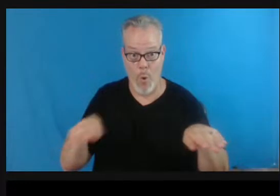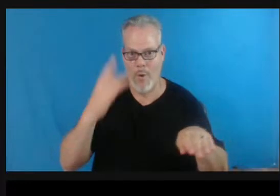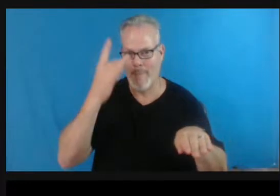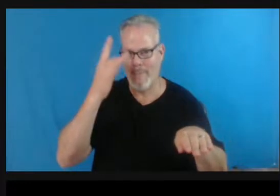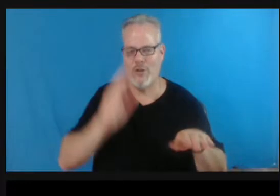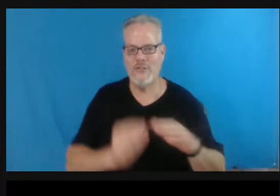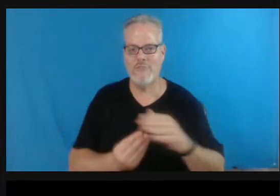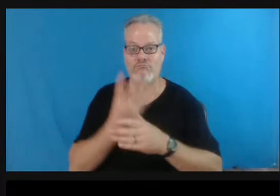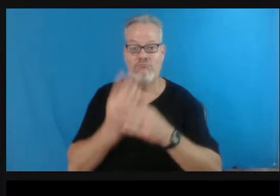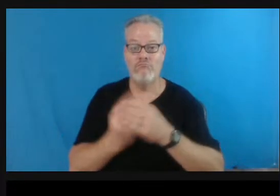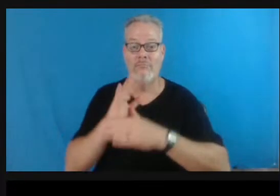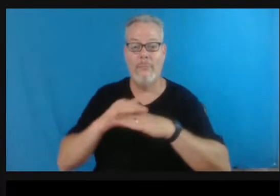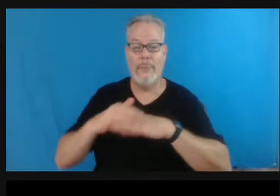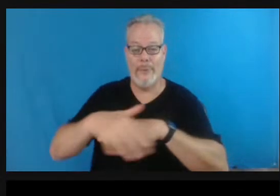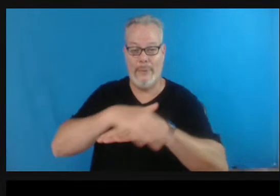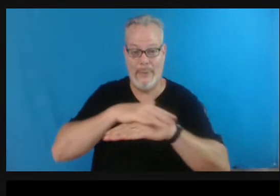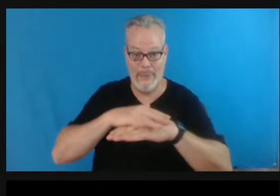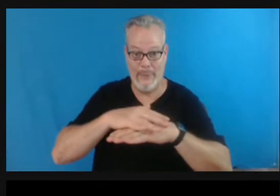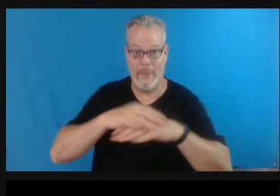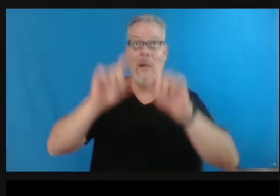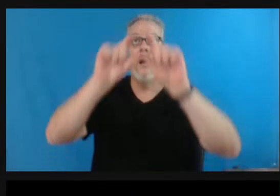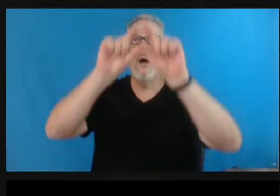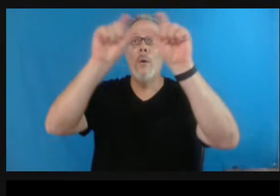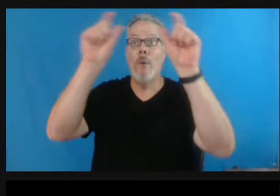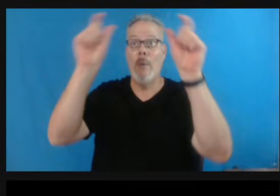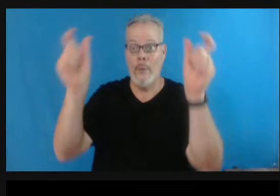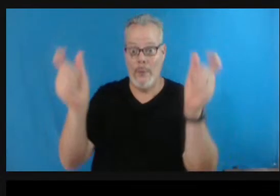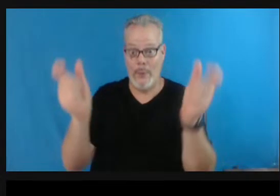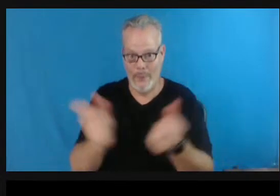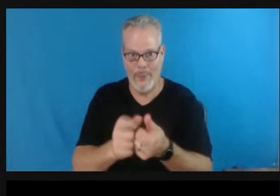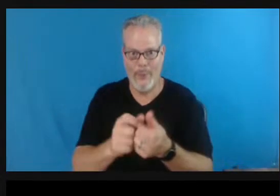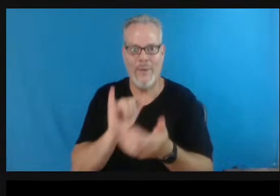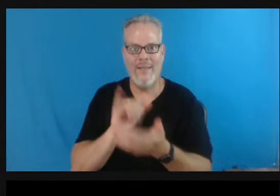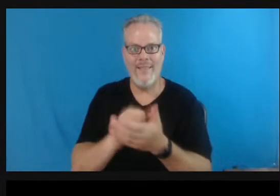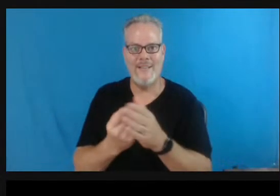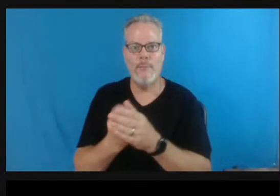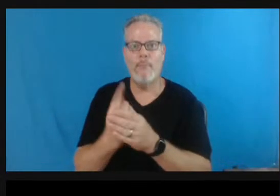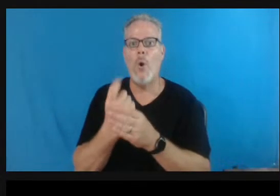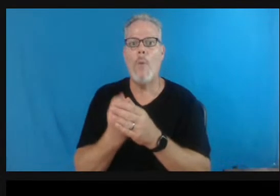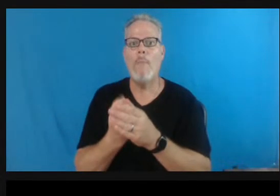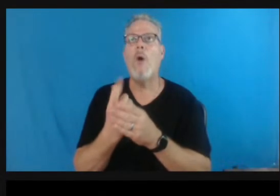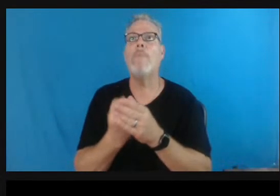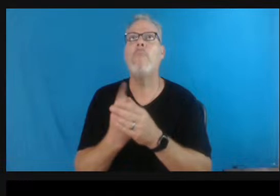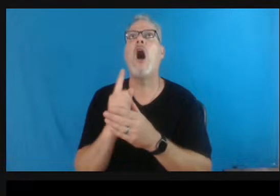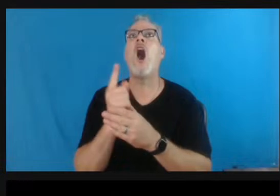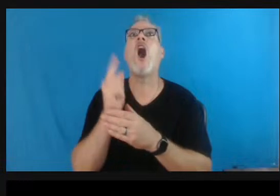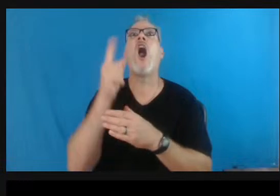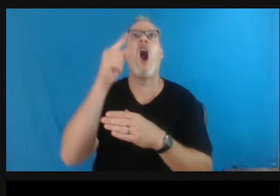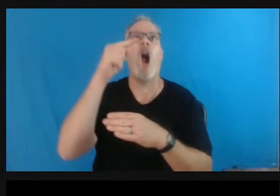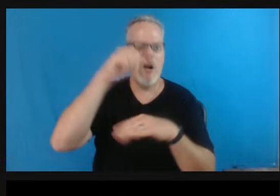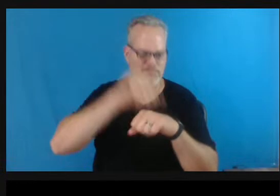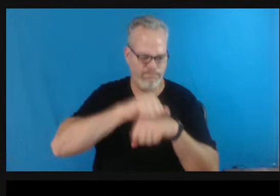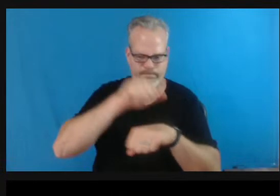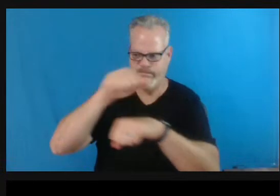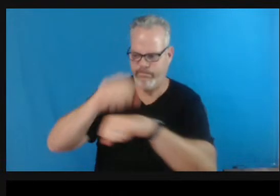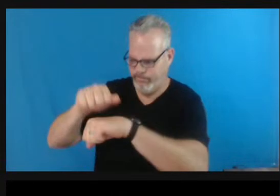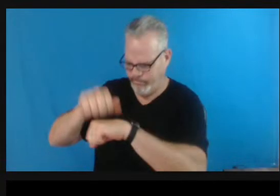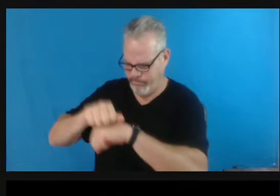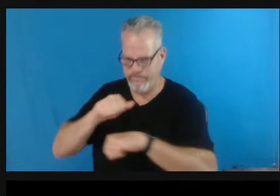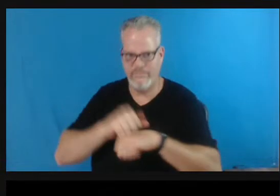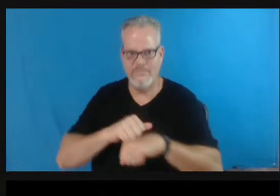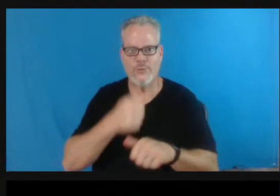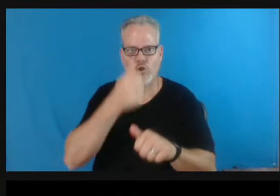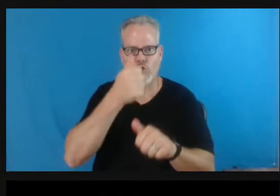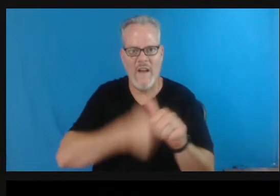that's likely the tephra that's falling on a rim and changing the elevation in chaotic ways, because every little block has a different